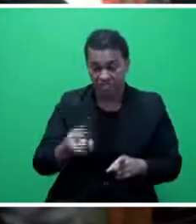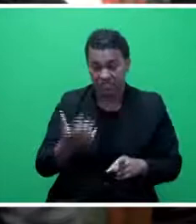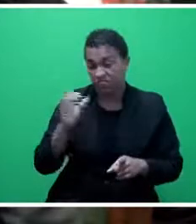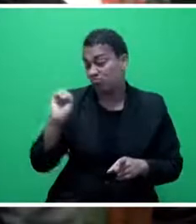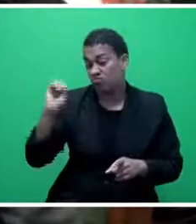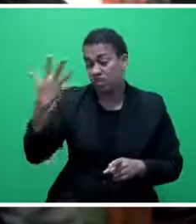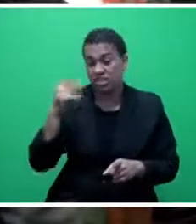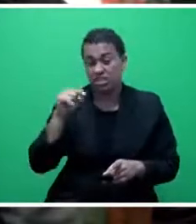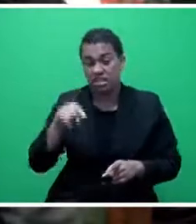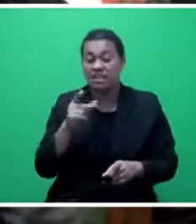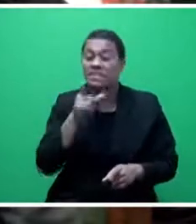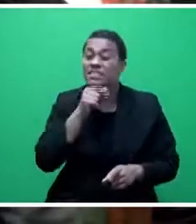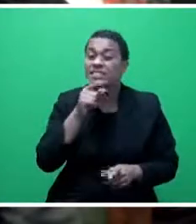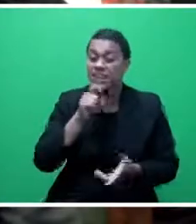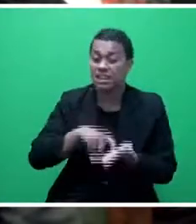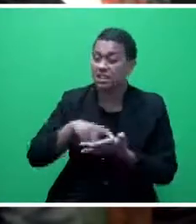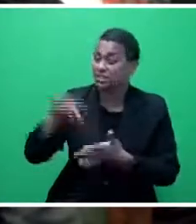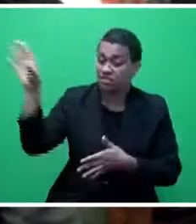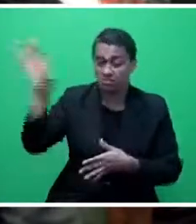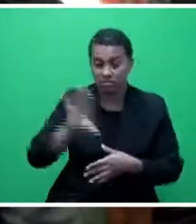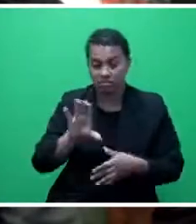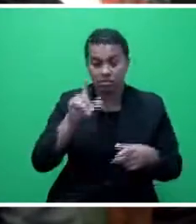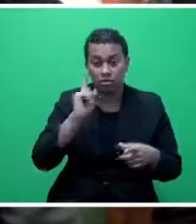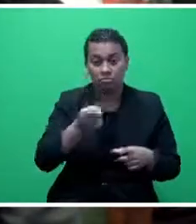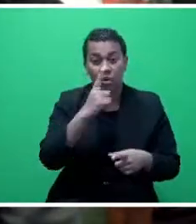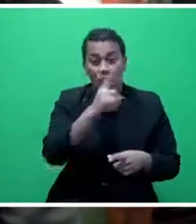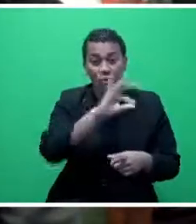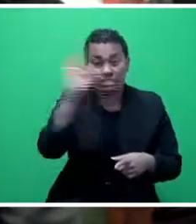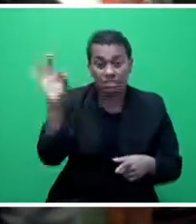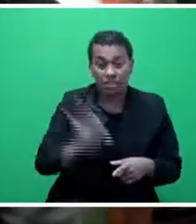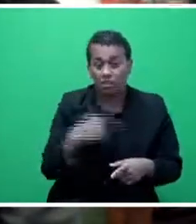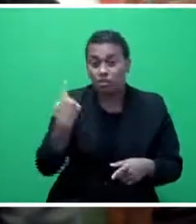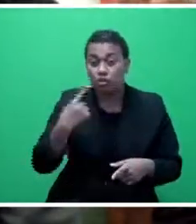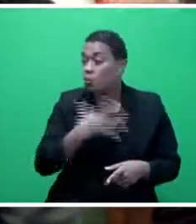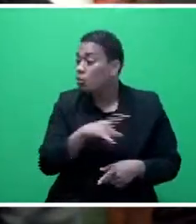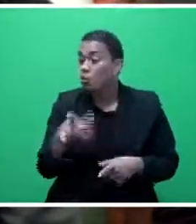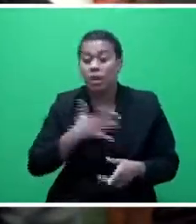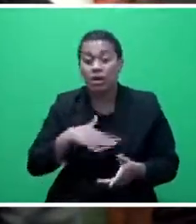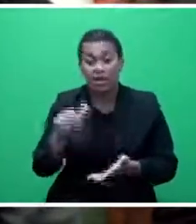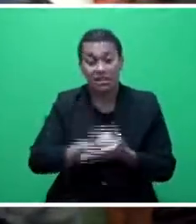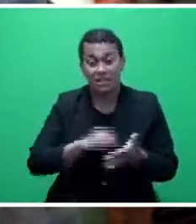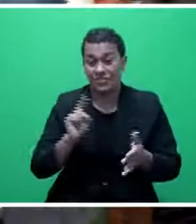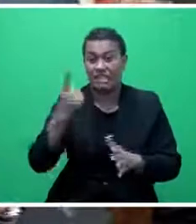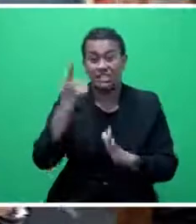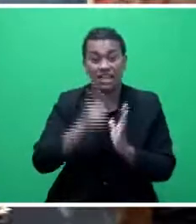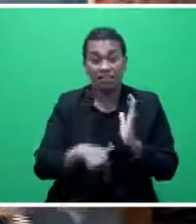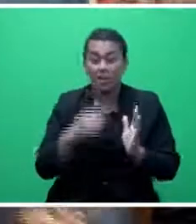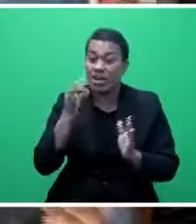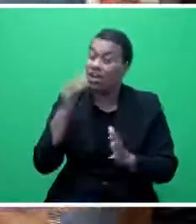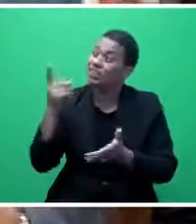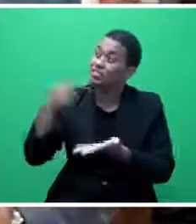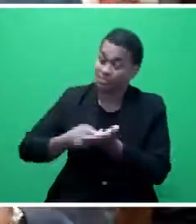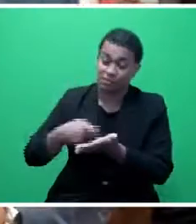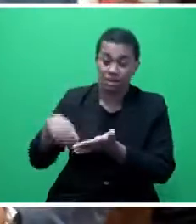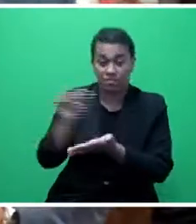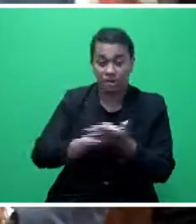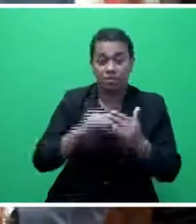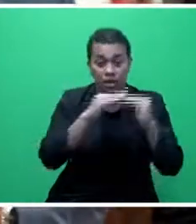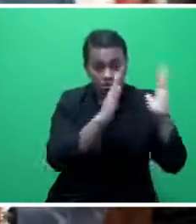at 1% for those people who are buying their first homes. And then those commercial banks can lend that money for no more than